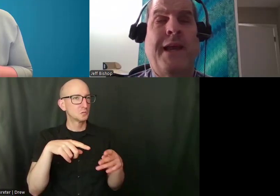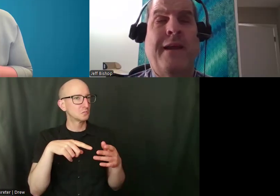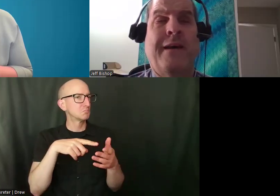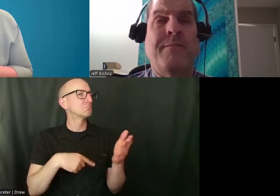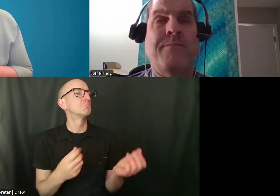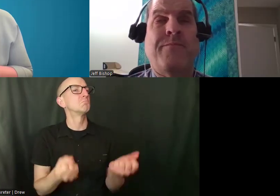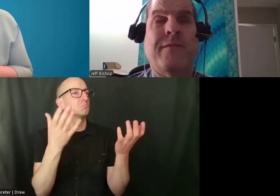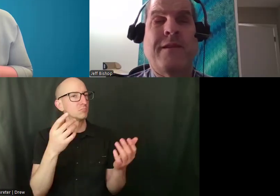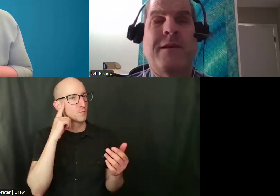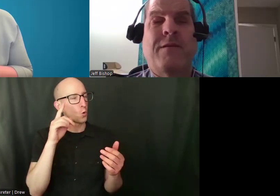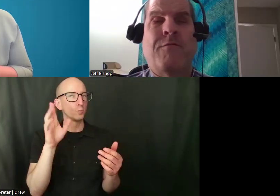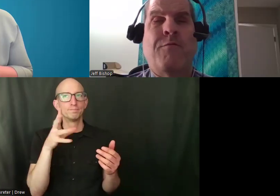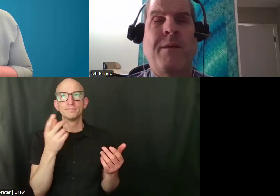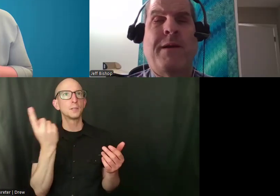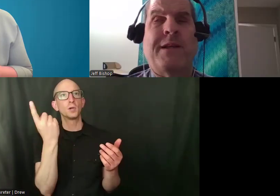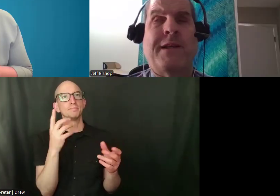as a